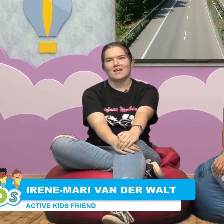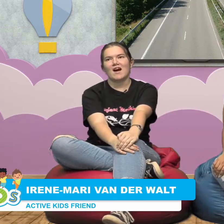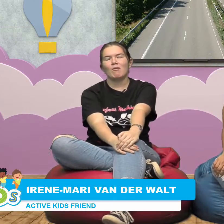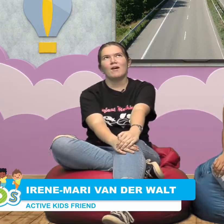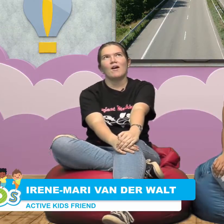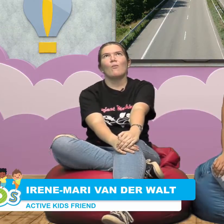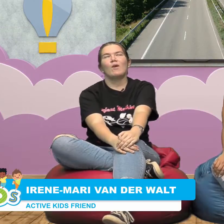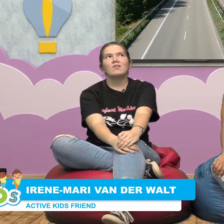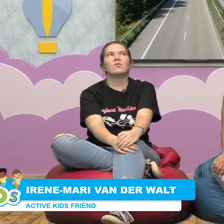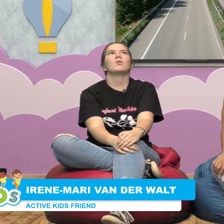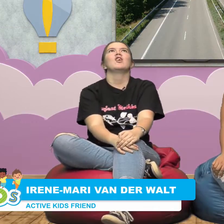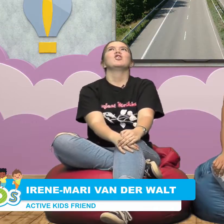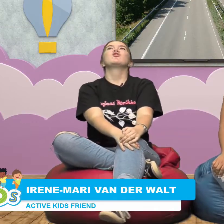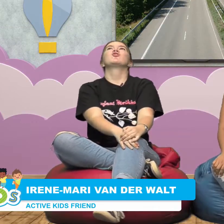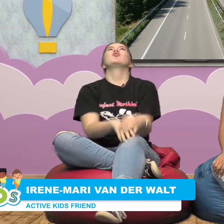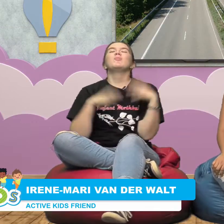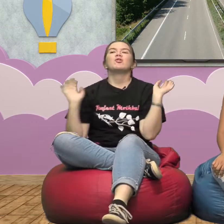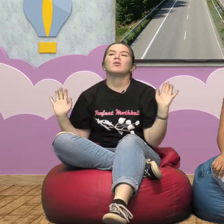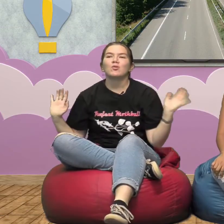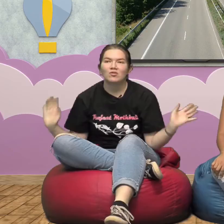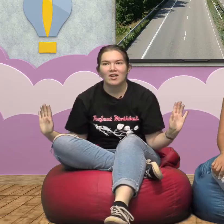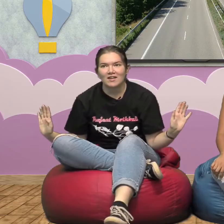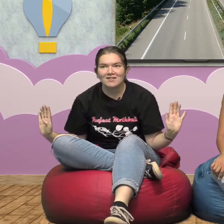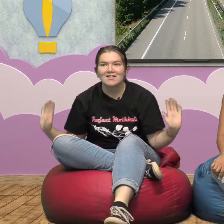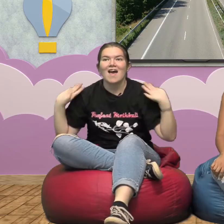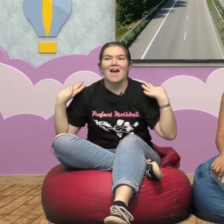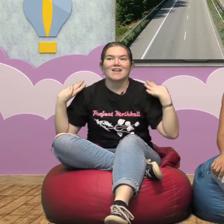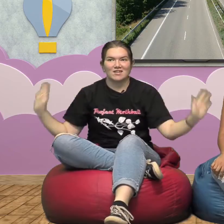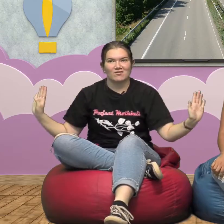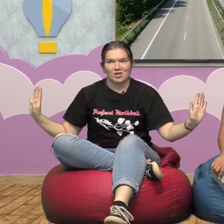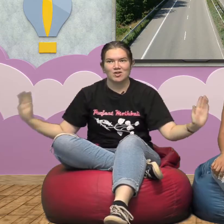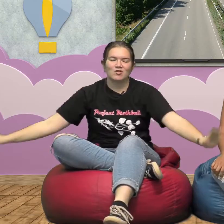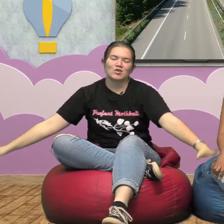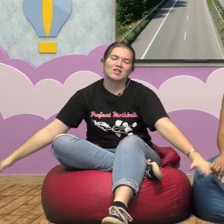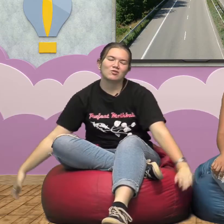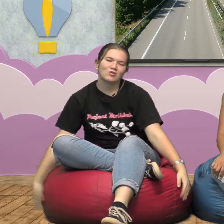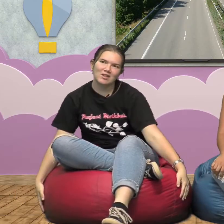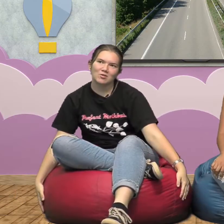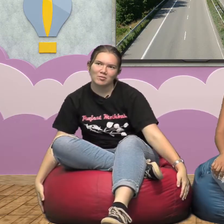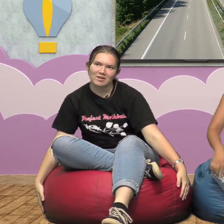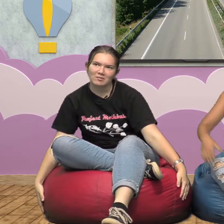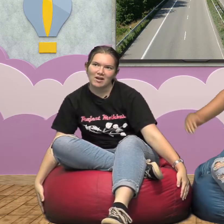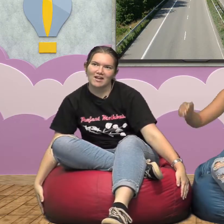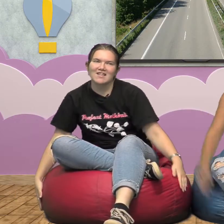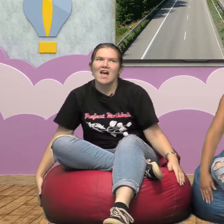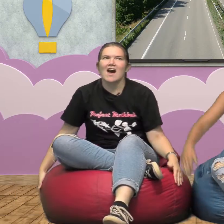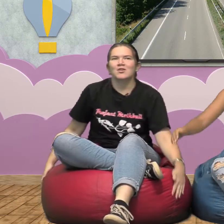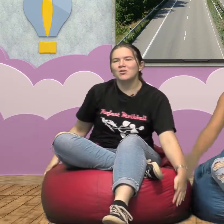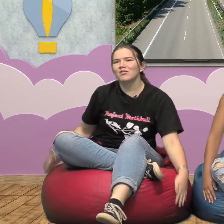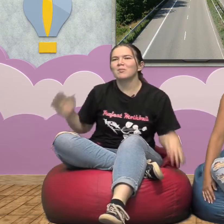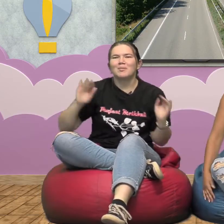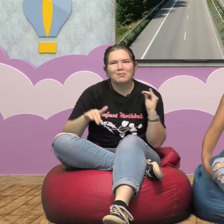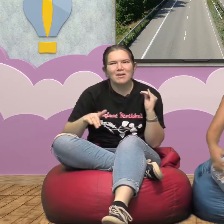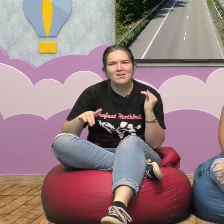like to thank our wonderful, super duper cool friends at Innovations for these really cool bean bags.